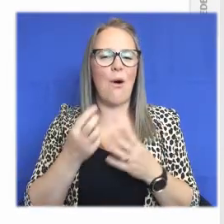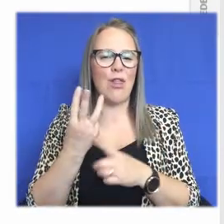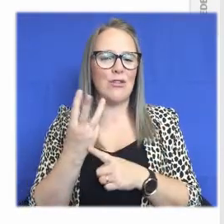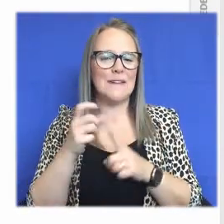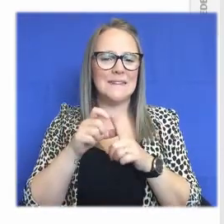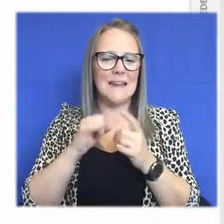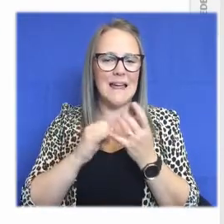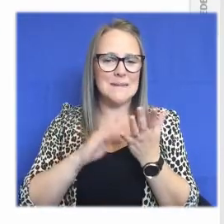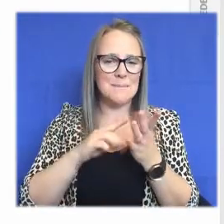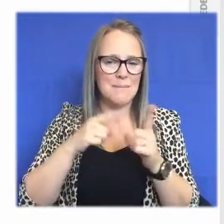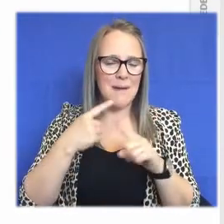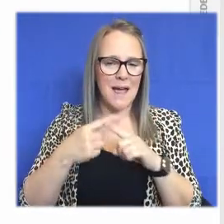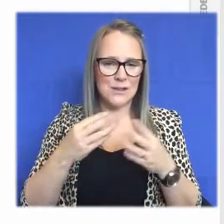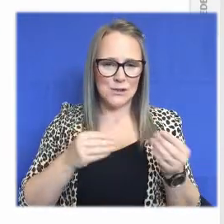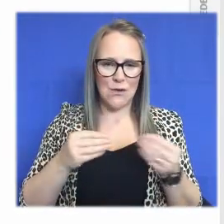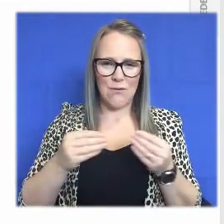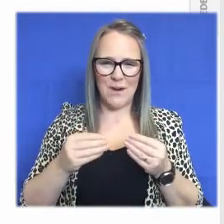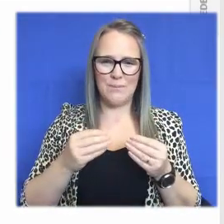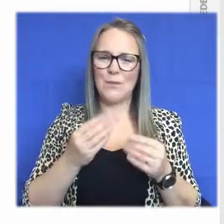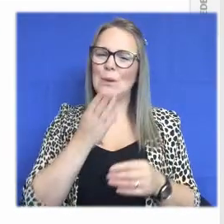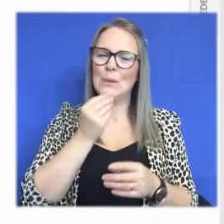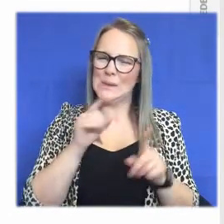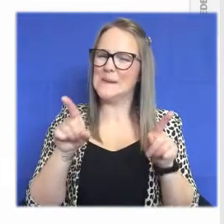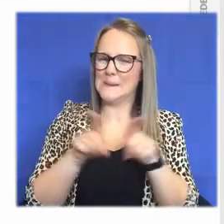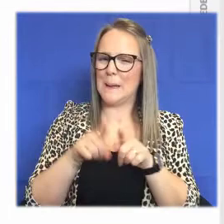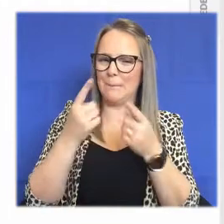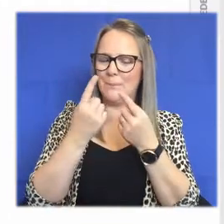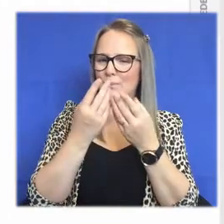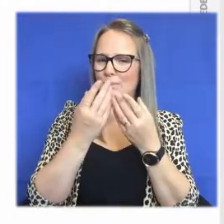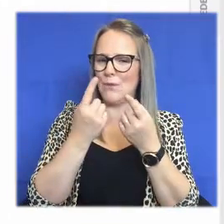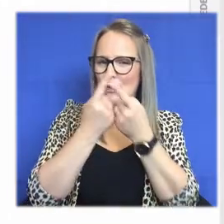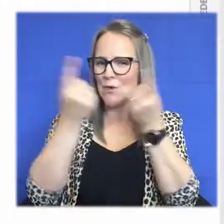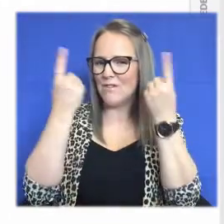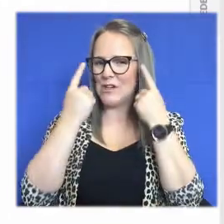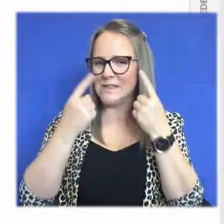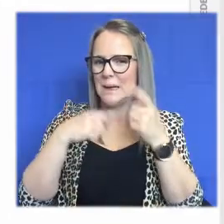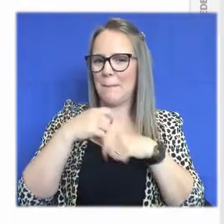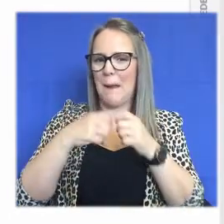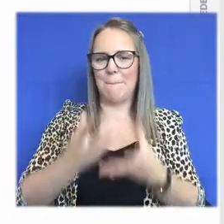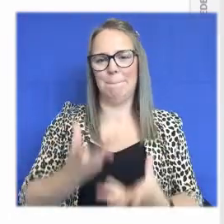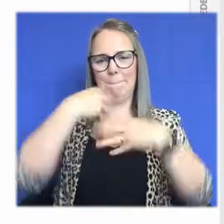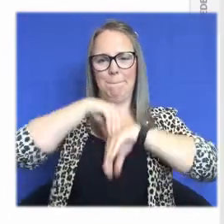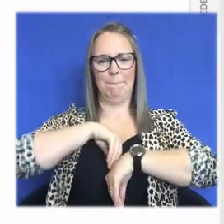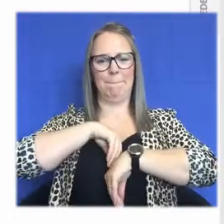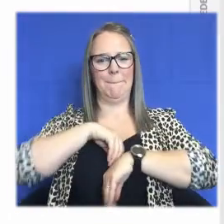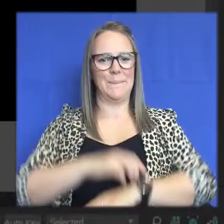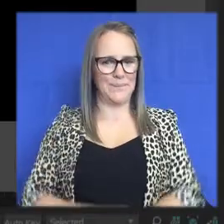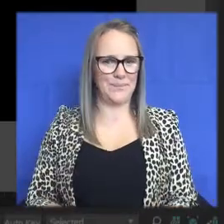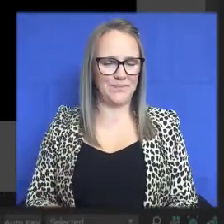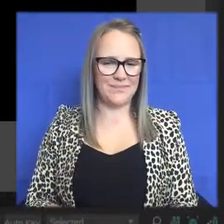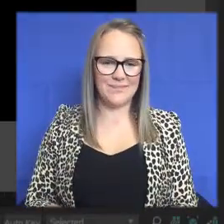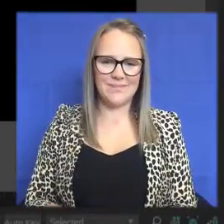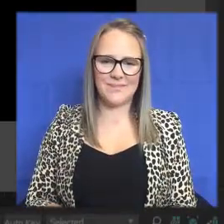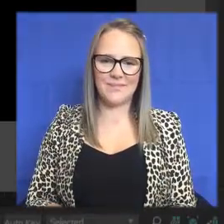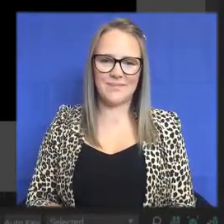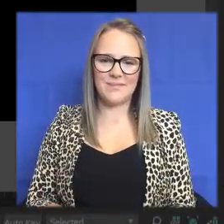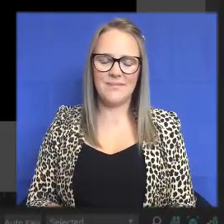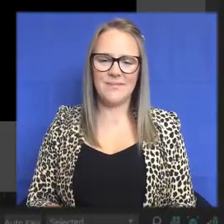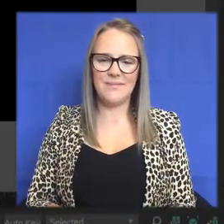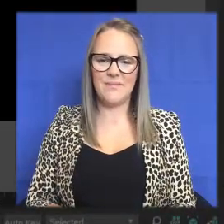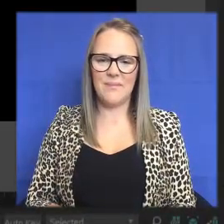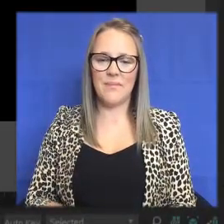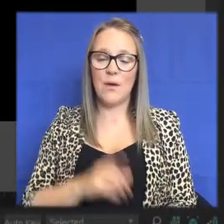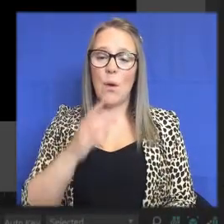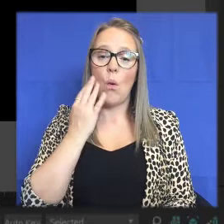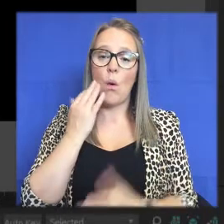Max software, I'd recommend just sticking with the same software the university has as much as possible. Great. So